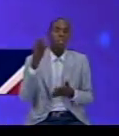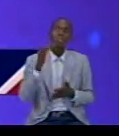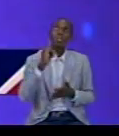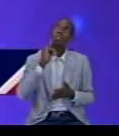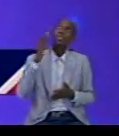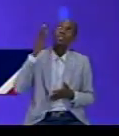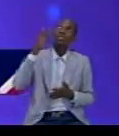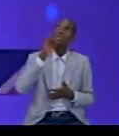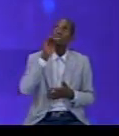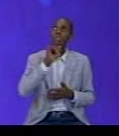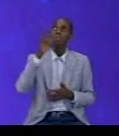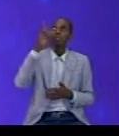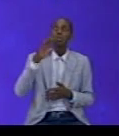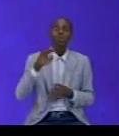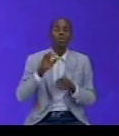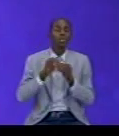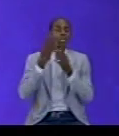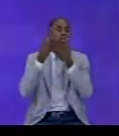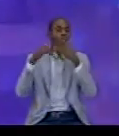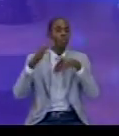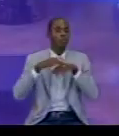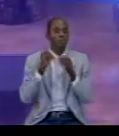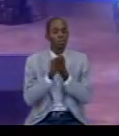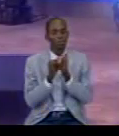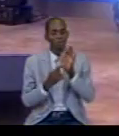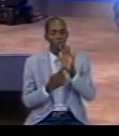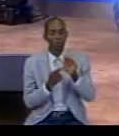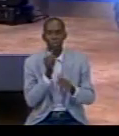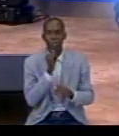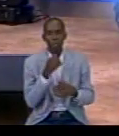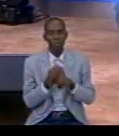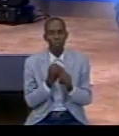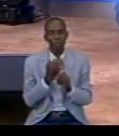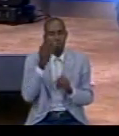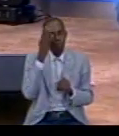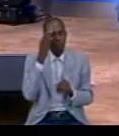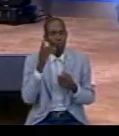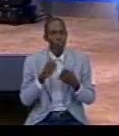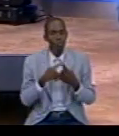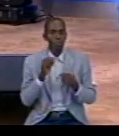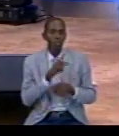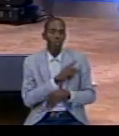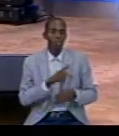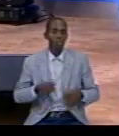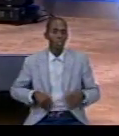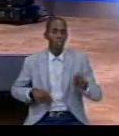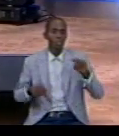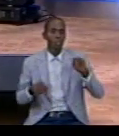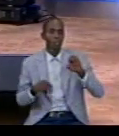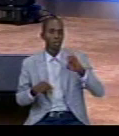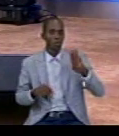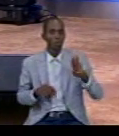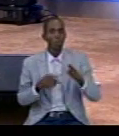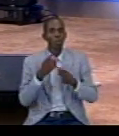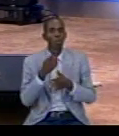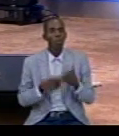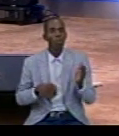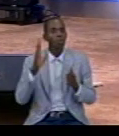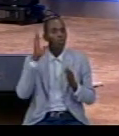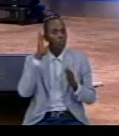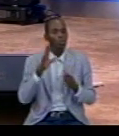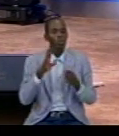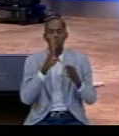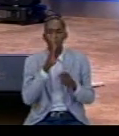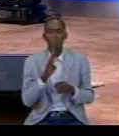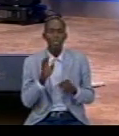revealeth secrets and maketh known to the king Nebuchadnezzar what shall be in the